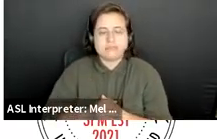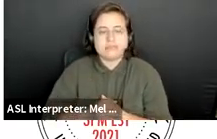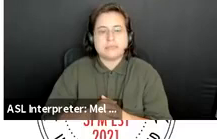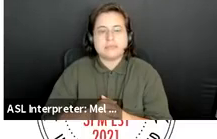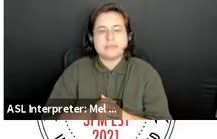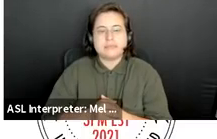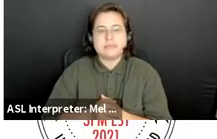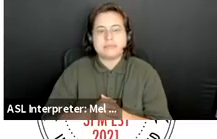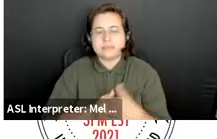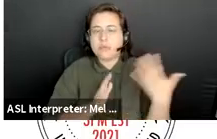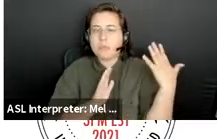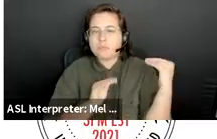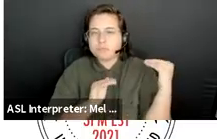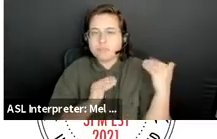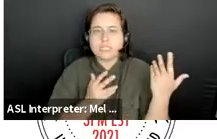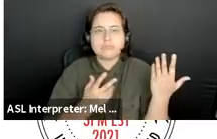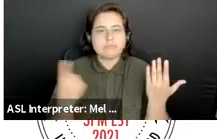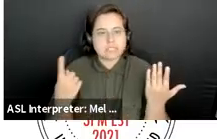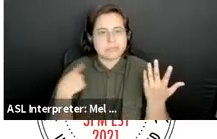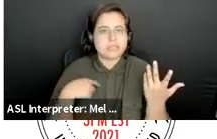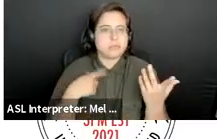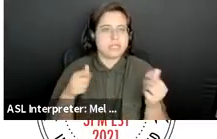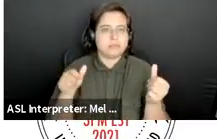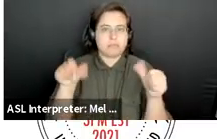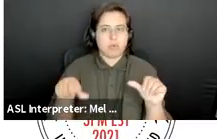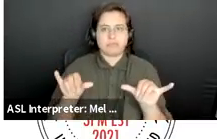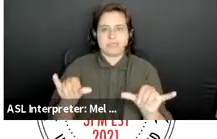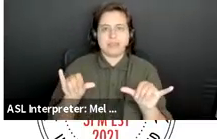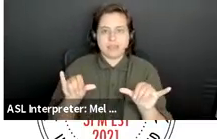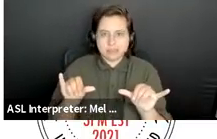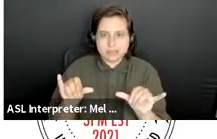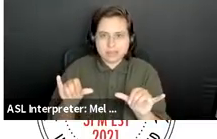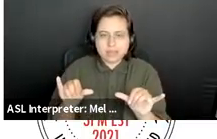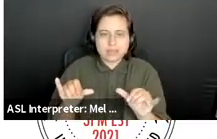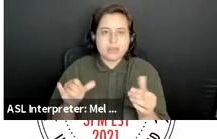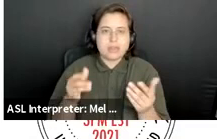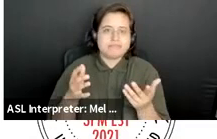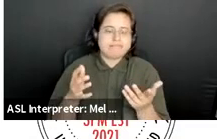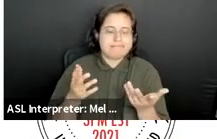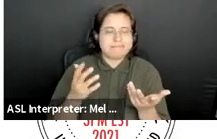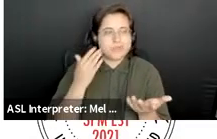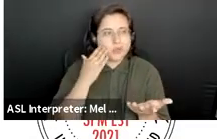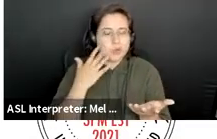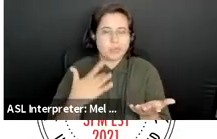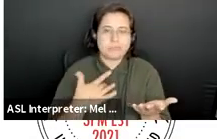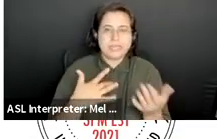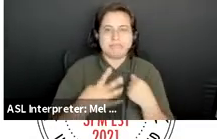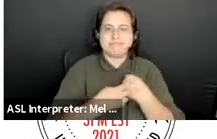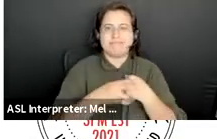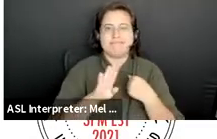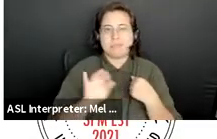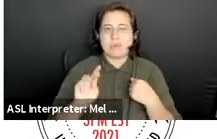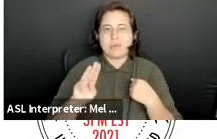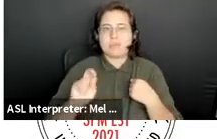are hoping is that this is something that we can keep posted. And so rather than having to bookmark several links, when it comes